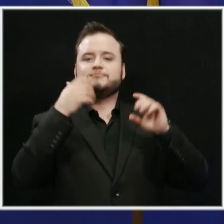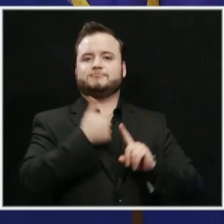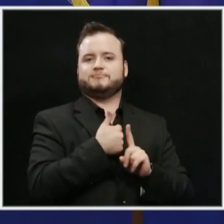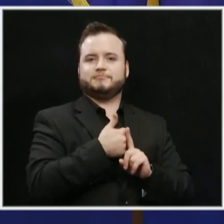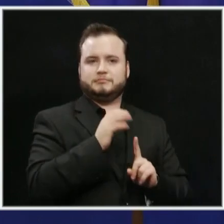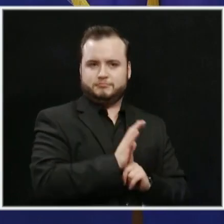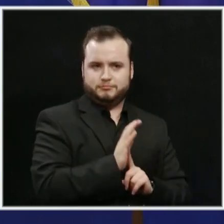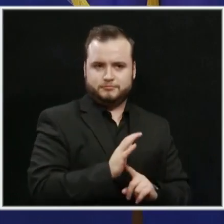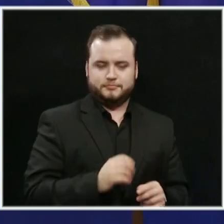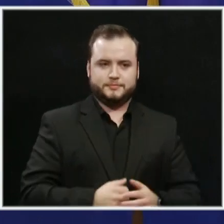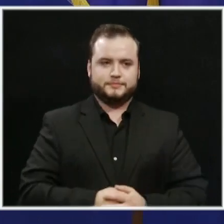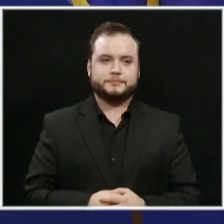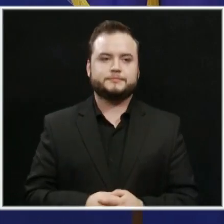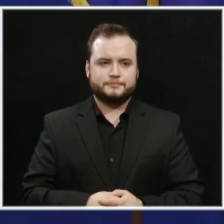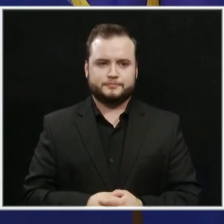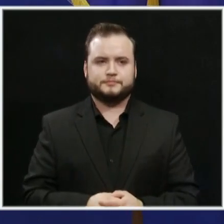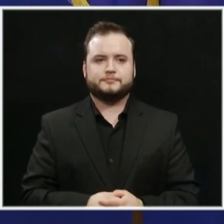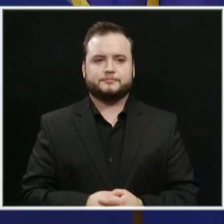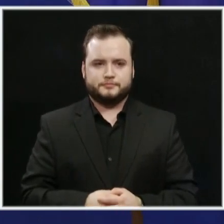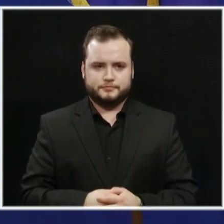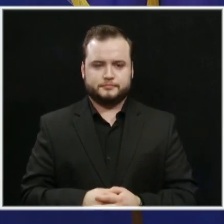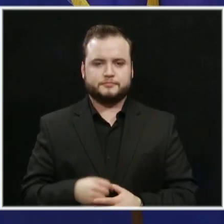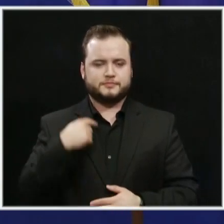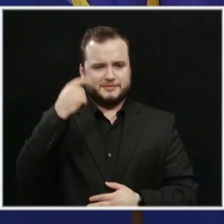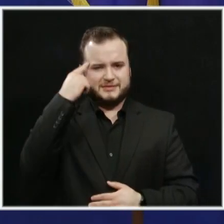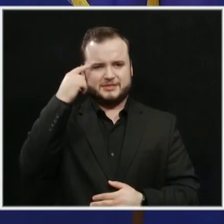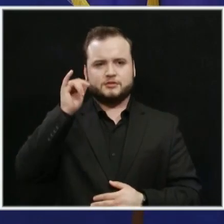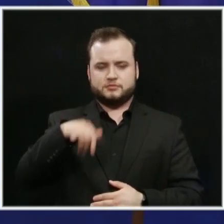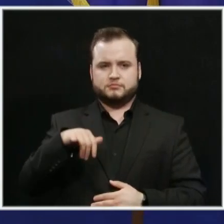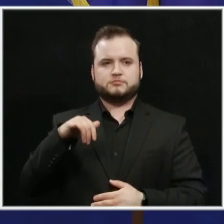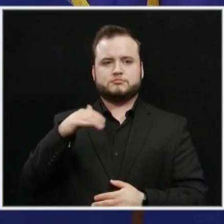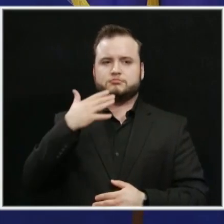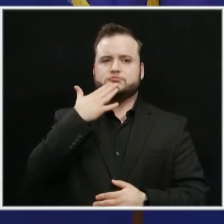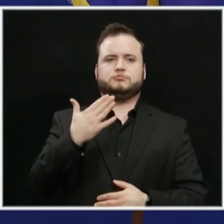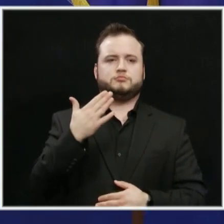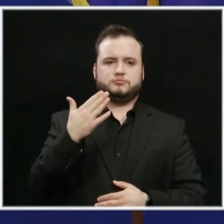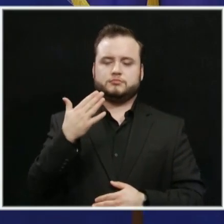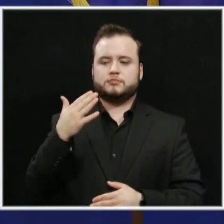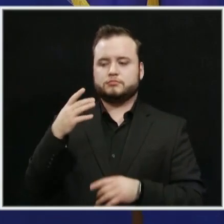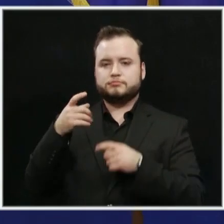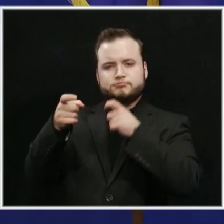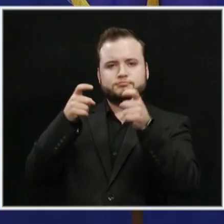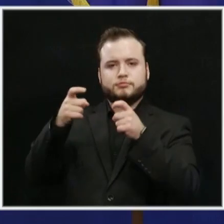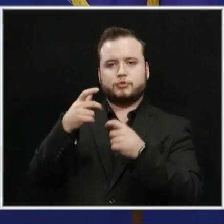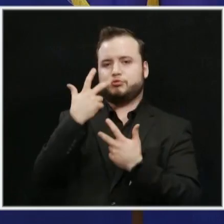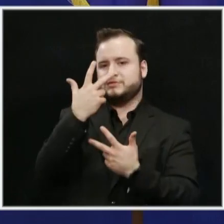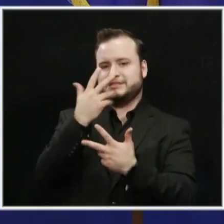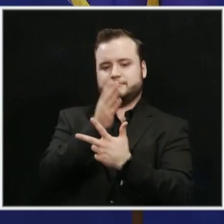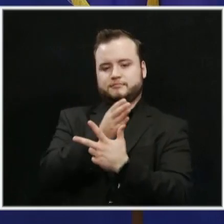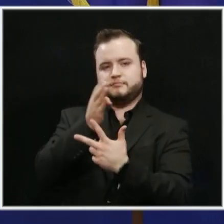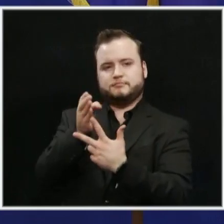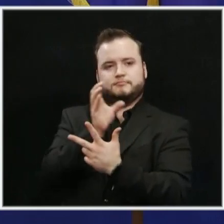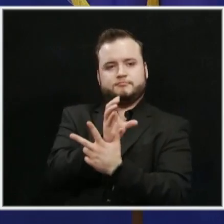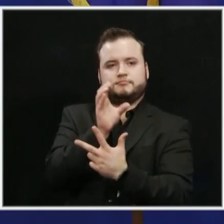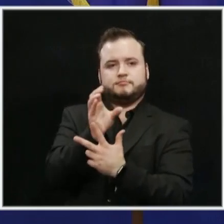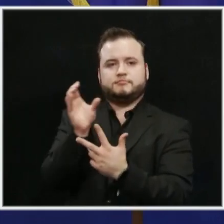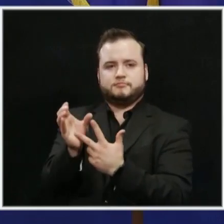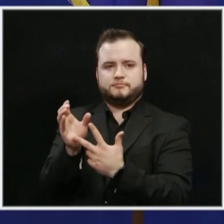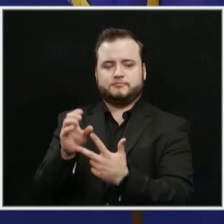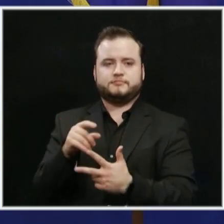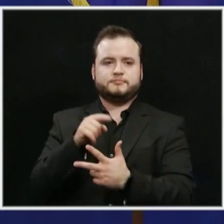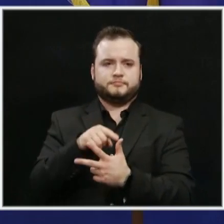fit very closely with the administration's 3-phase plan that they rolled out yesterday. Sustain and control the rate of infections